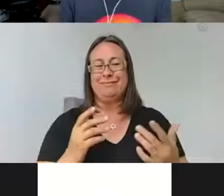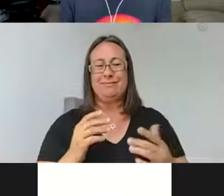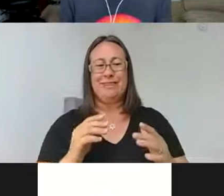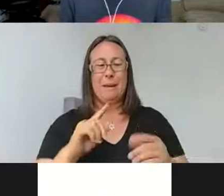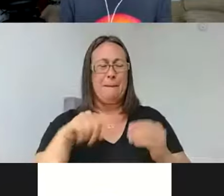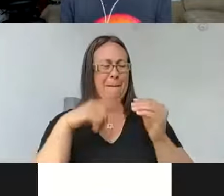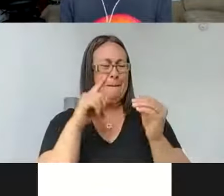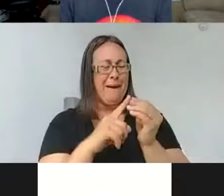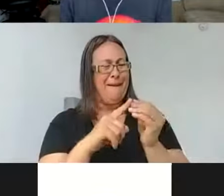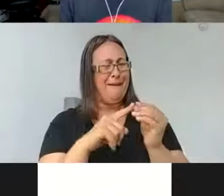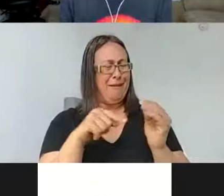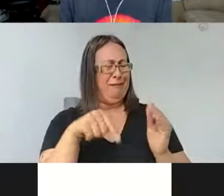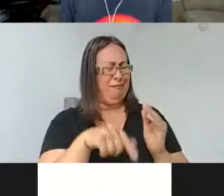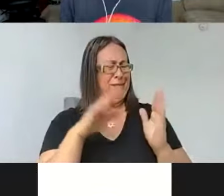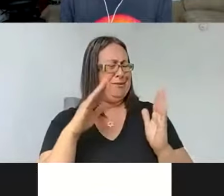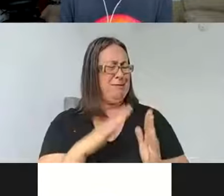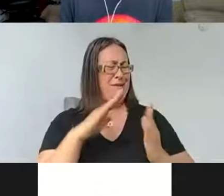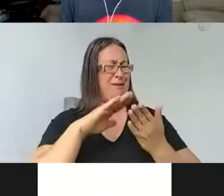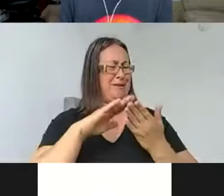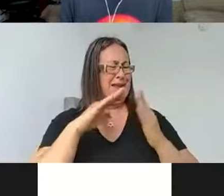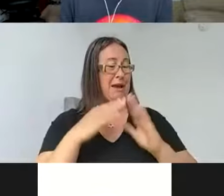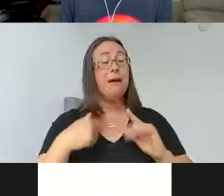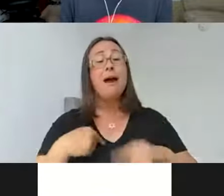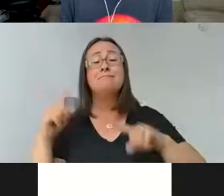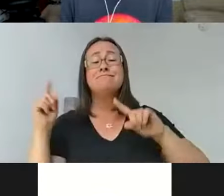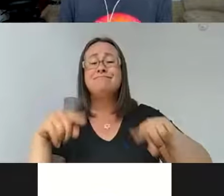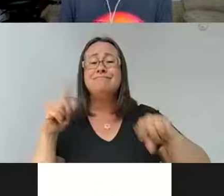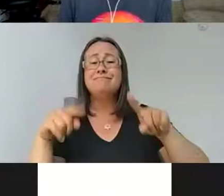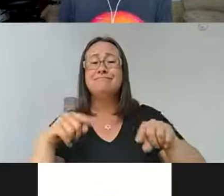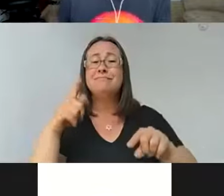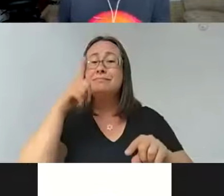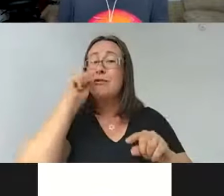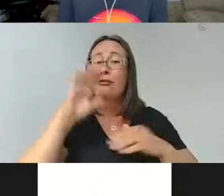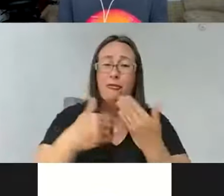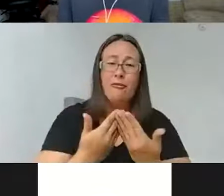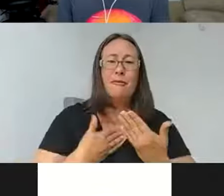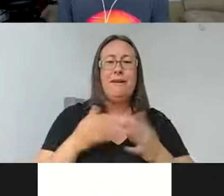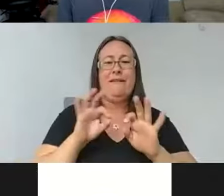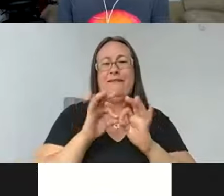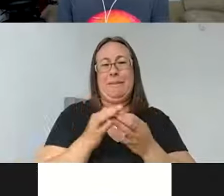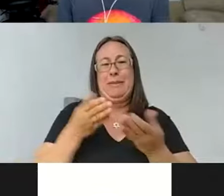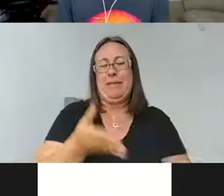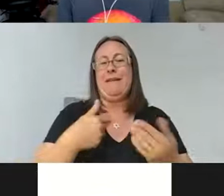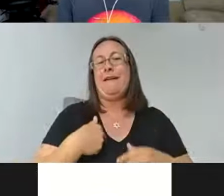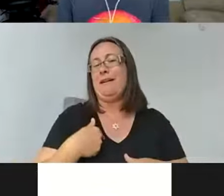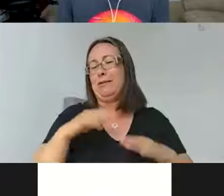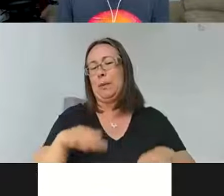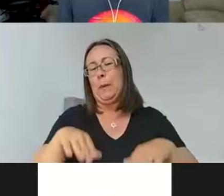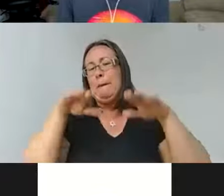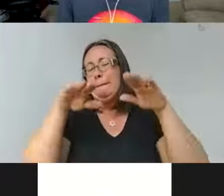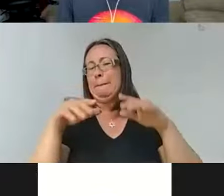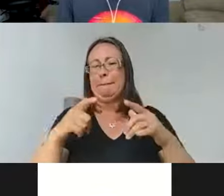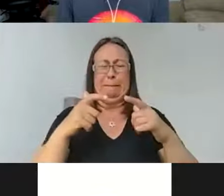was a kid. But I go back there often because all of my family is there. So I grew up with a very